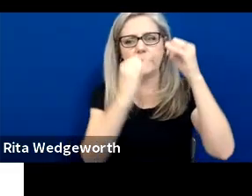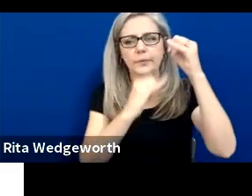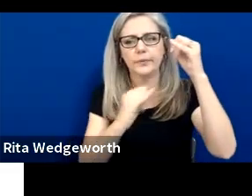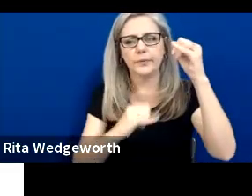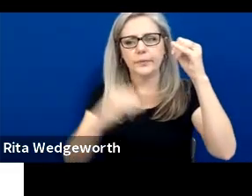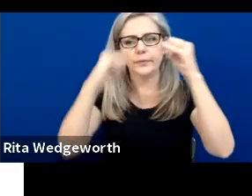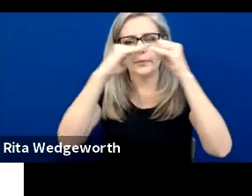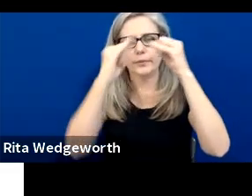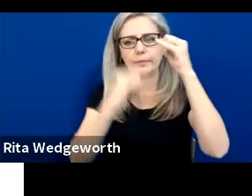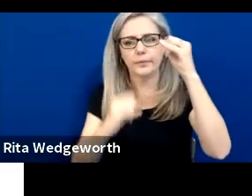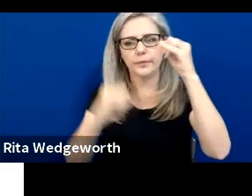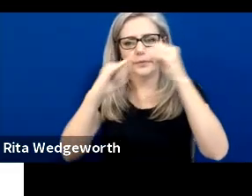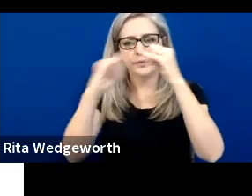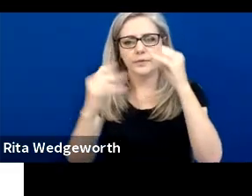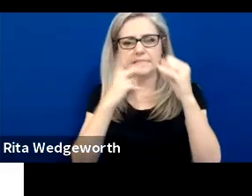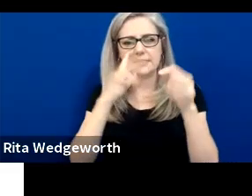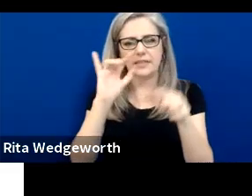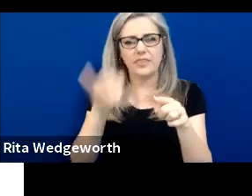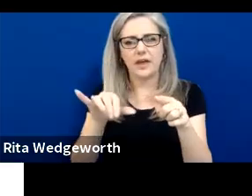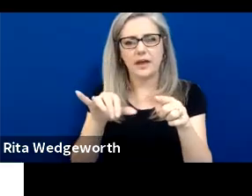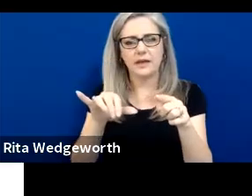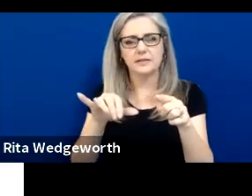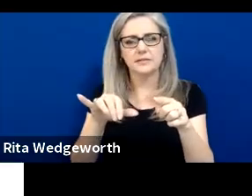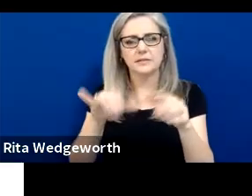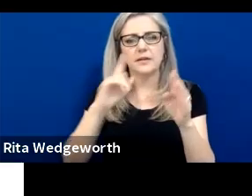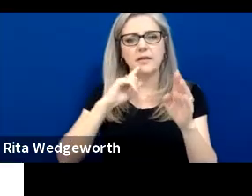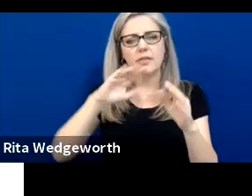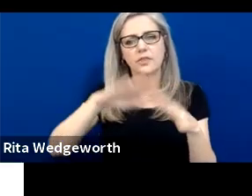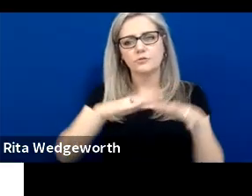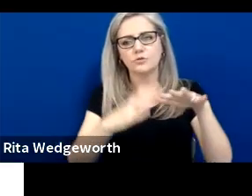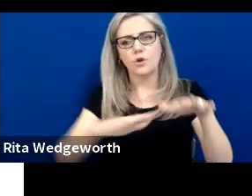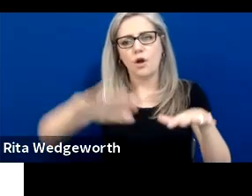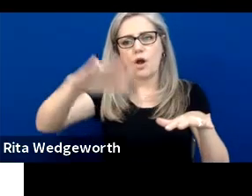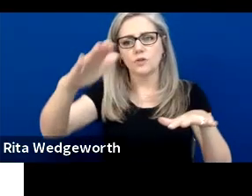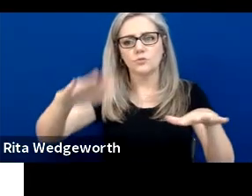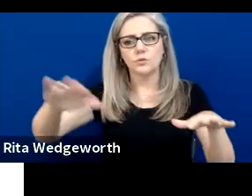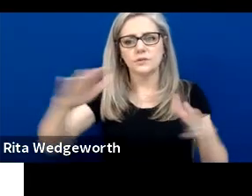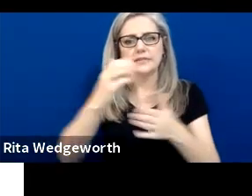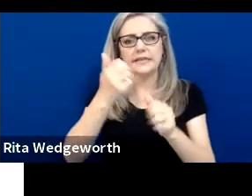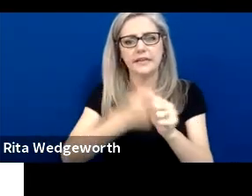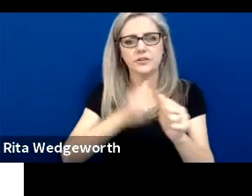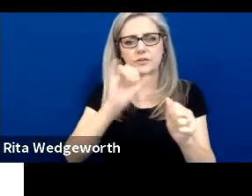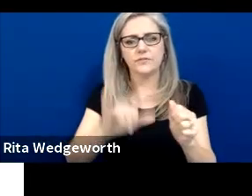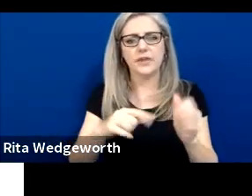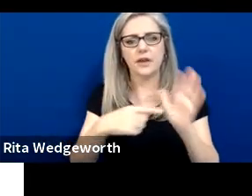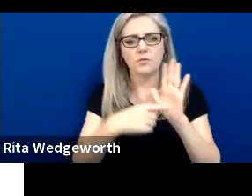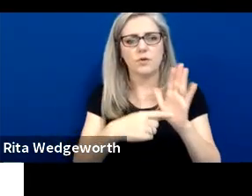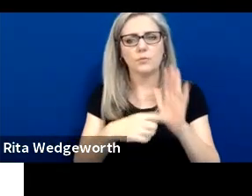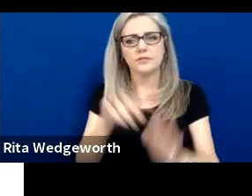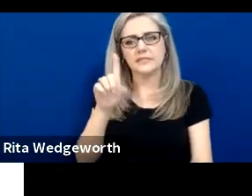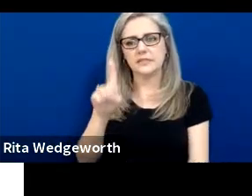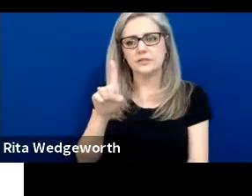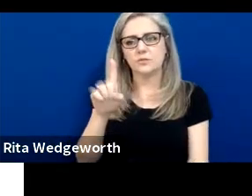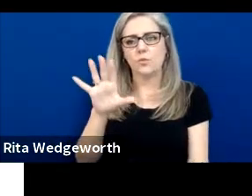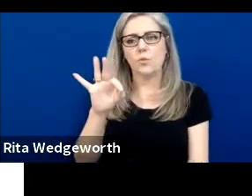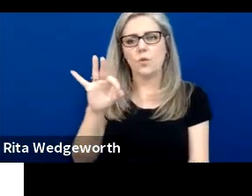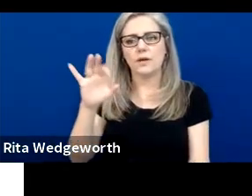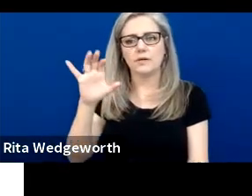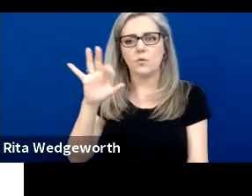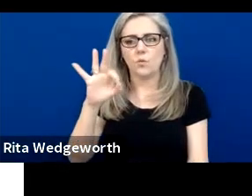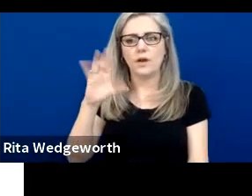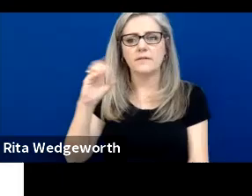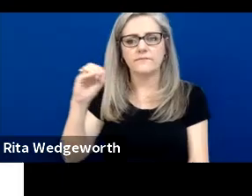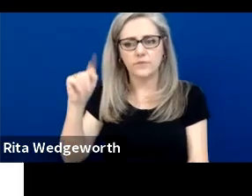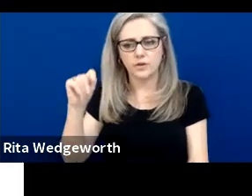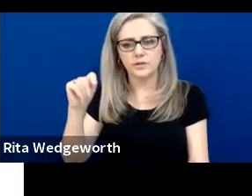see running across the site. Those are contours, and each one of those represents 1 foot in elevation drop. And